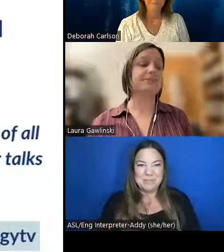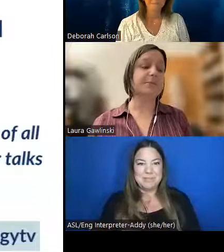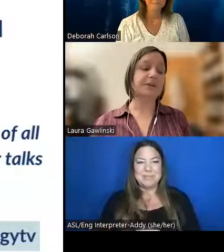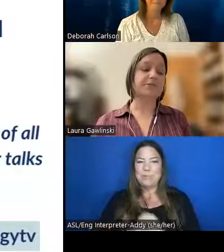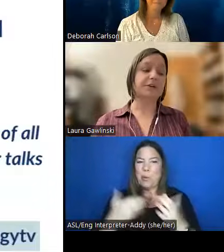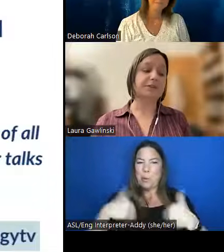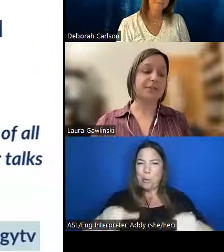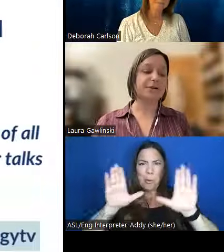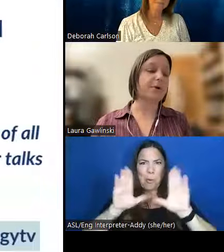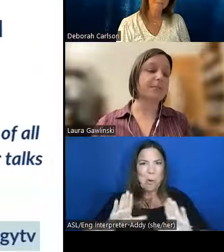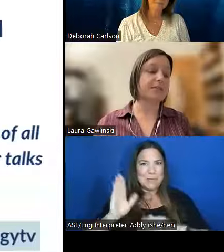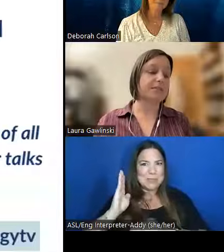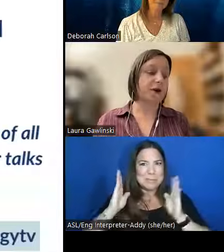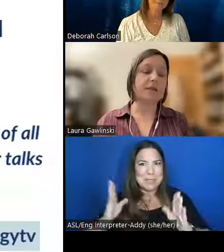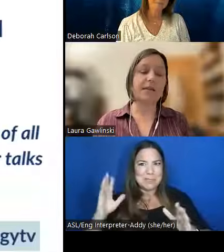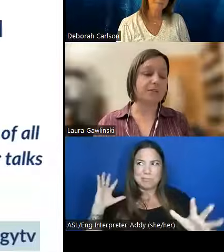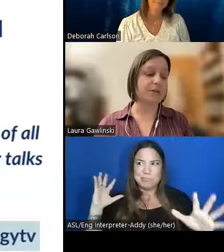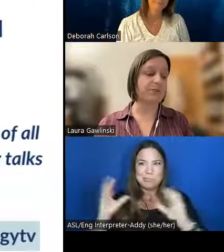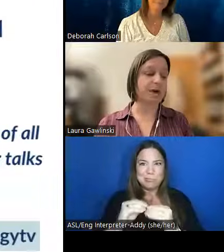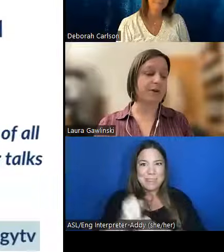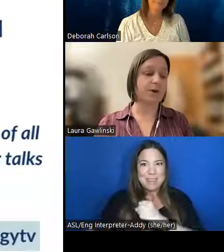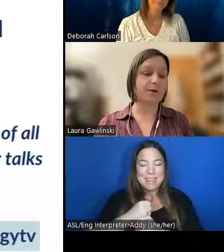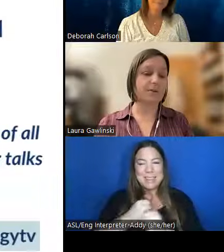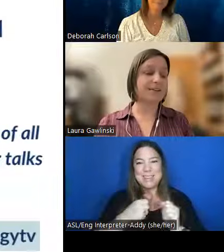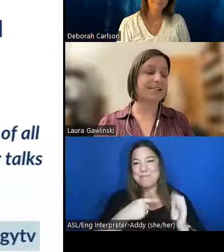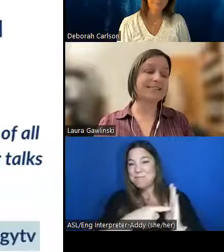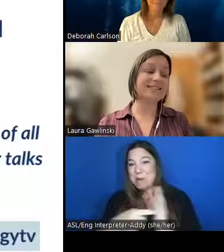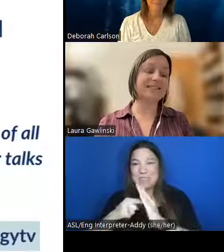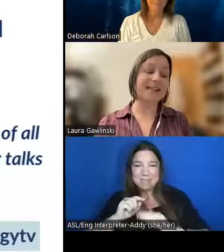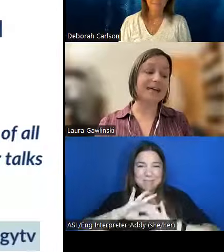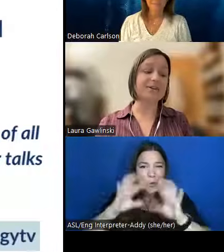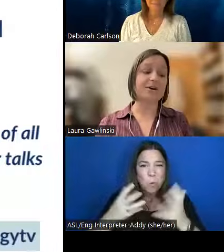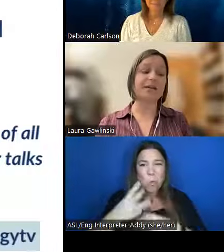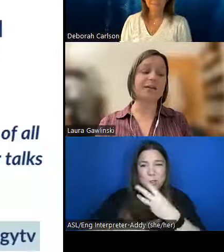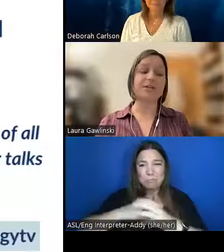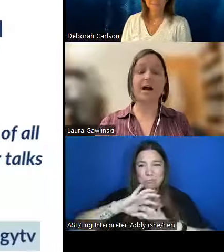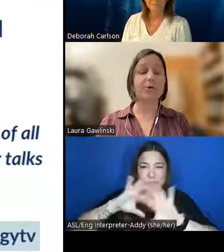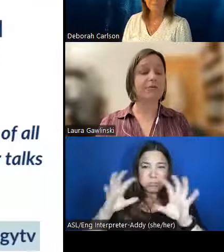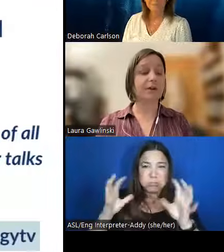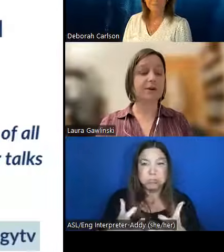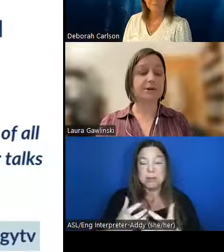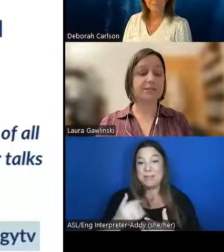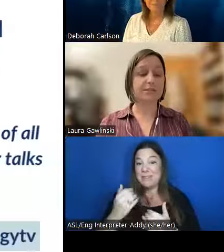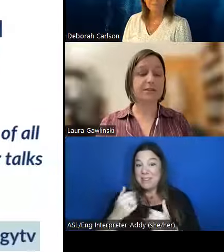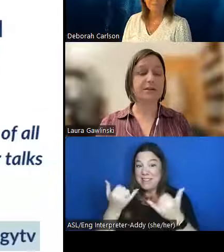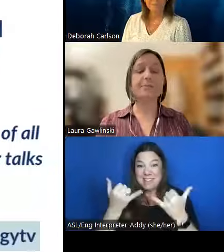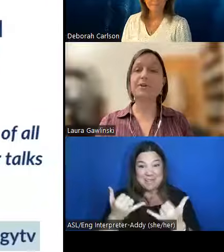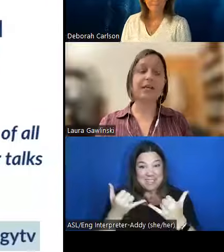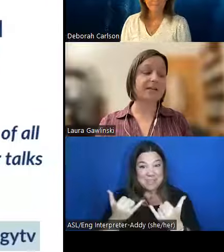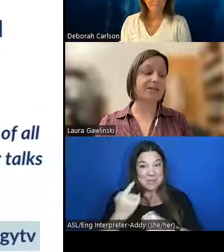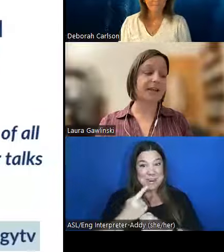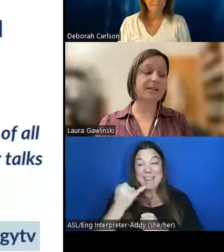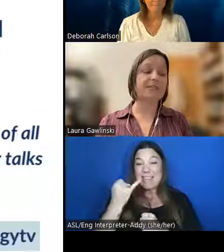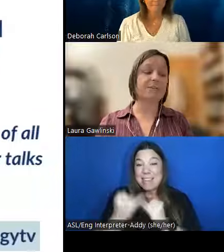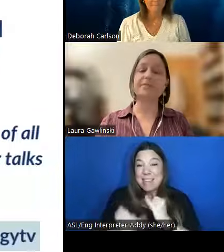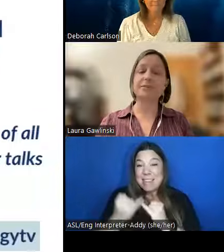lineup of speakers for you this year representing archaeology around the world. This is the last archaeology hour of the current season, but you can